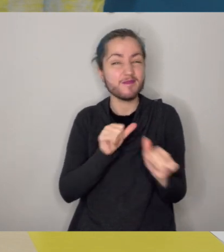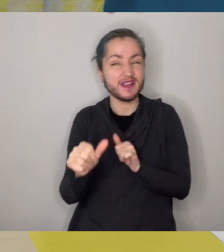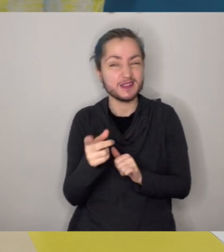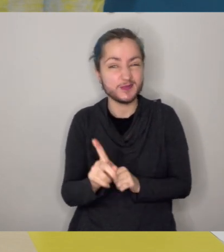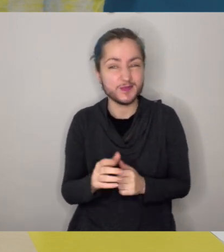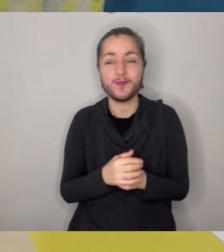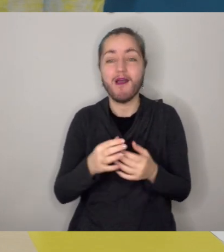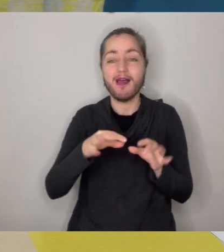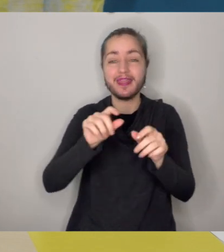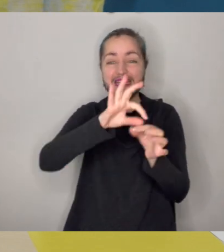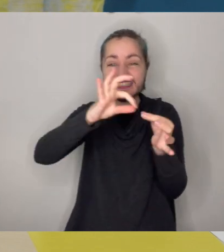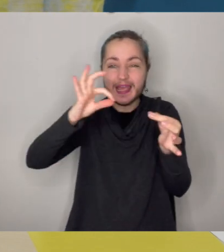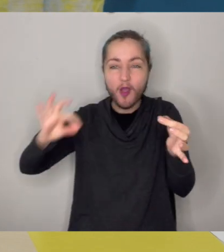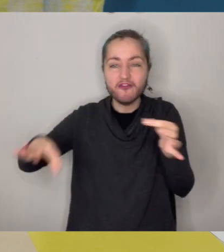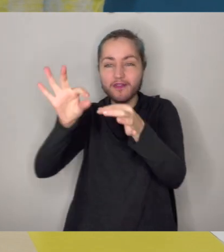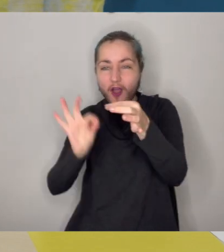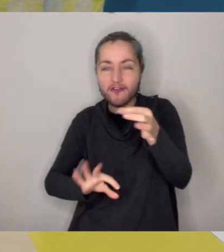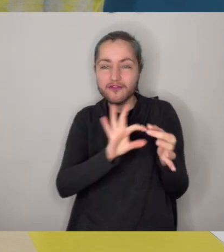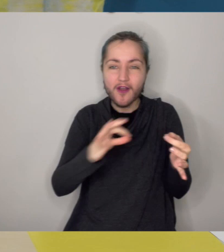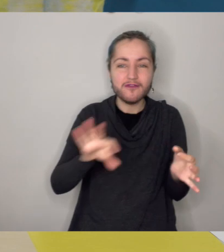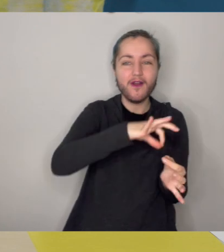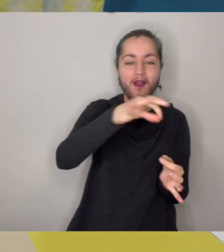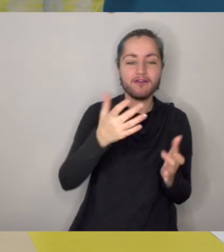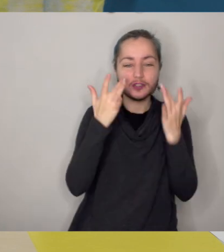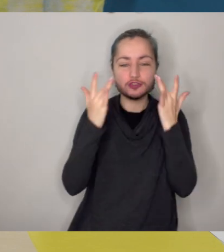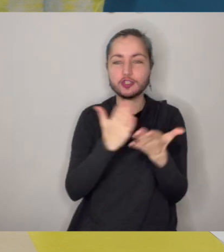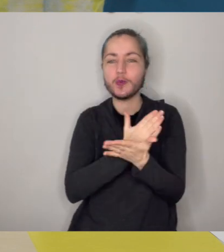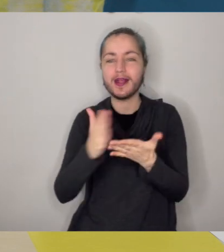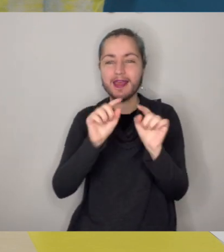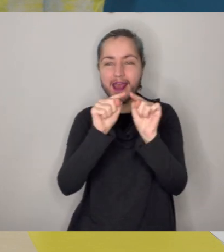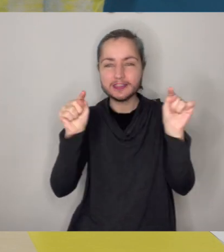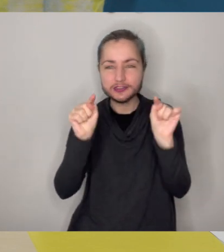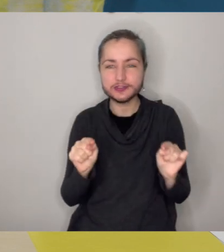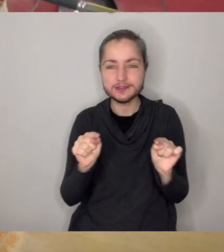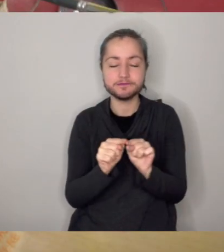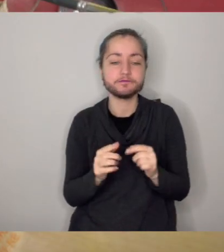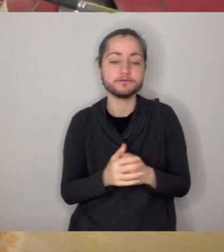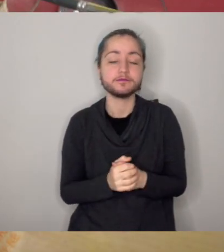And then you get to peel off, the best part is peeling off the tape, and you get to see the nice clean edge.